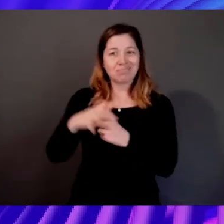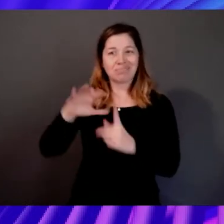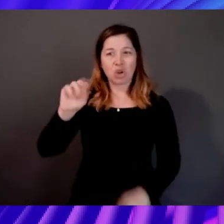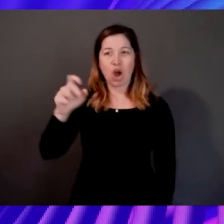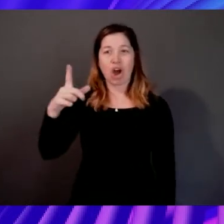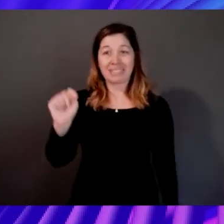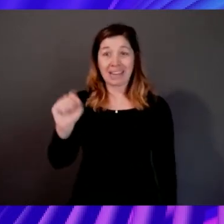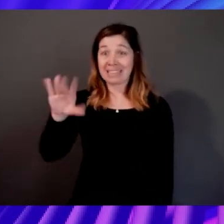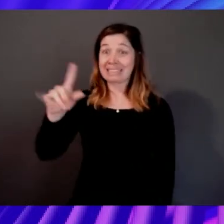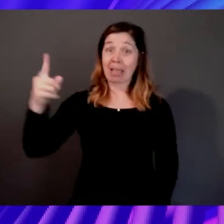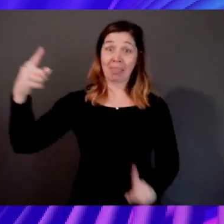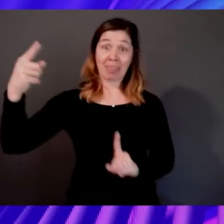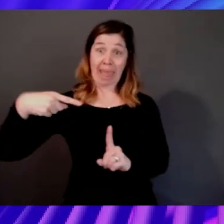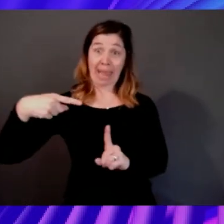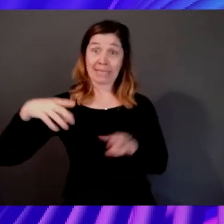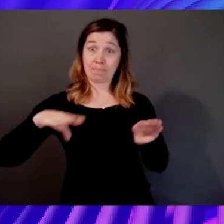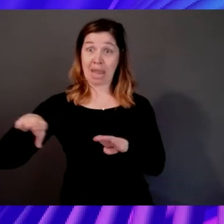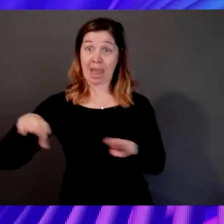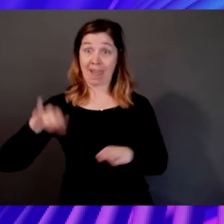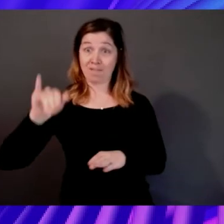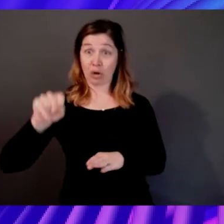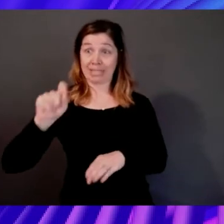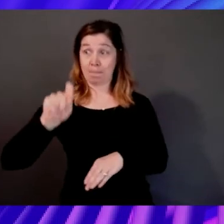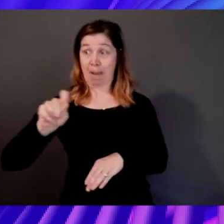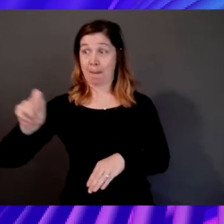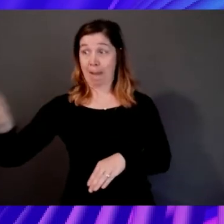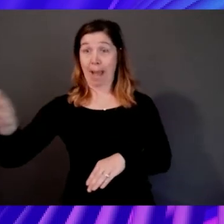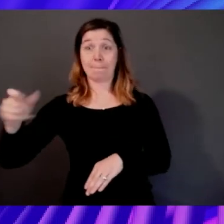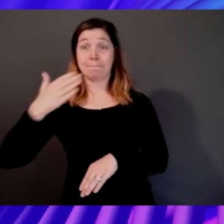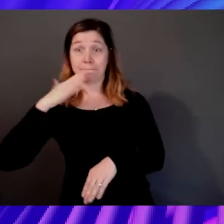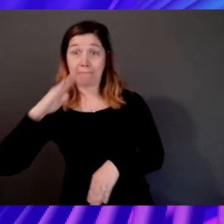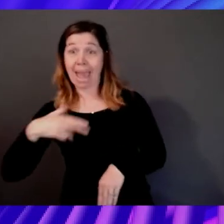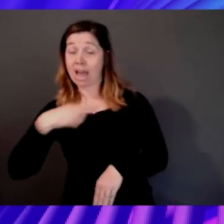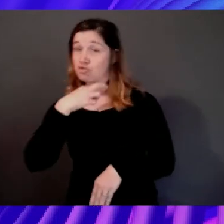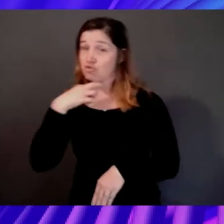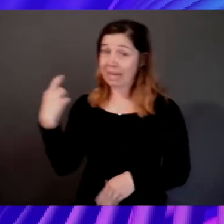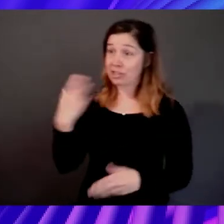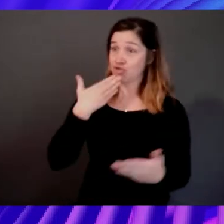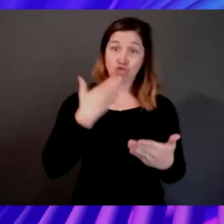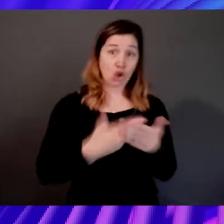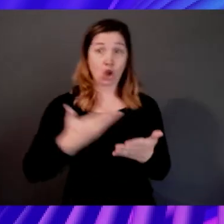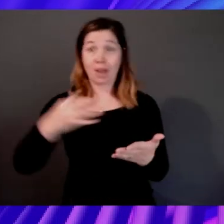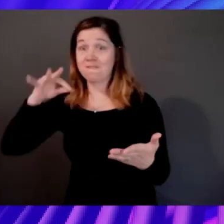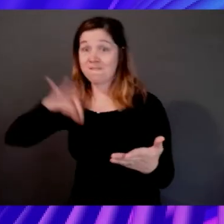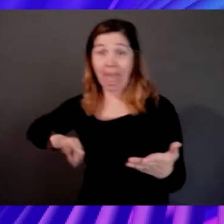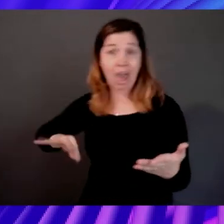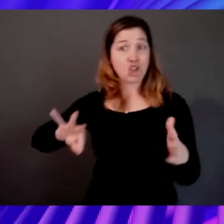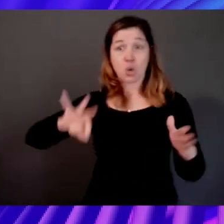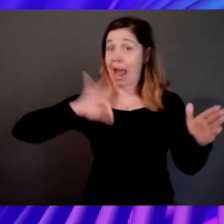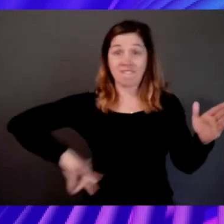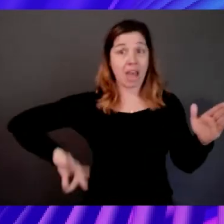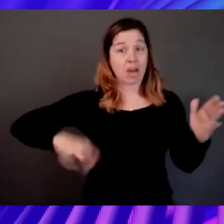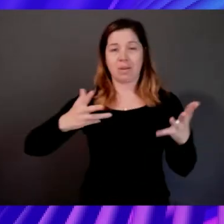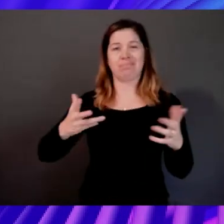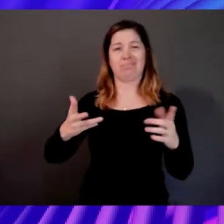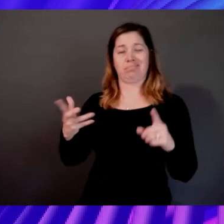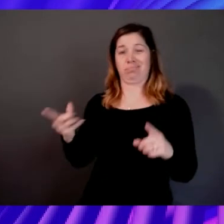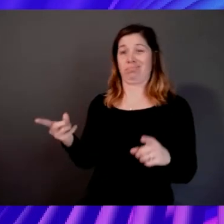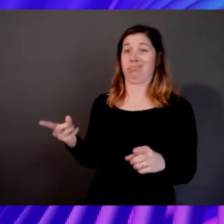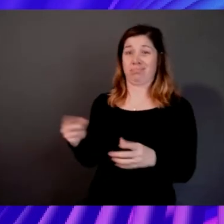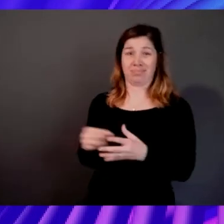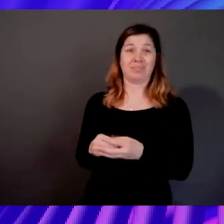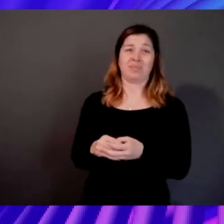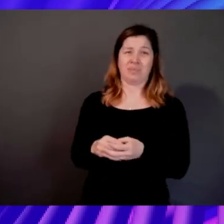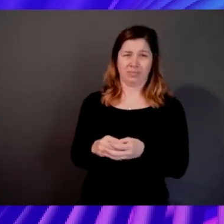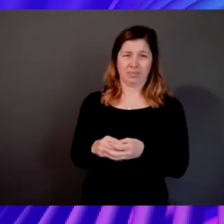behavior, right? Is it good? Is it bad? Is it risky? Right. Is it not risky? I think that's a great value add of it. Well, Great example. I think broader, we know